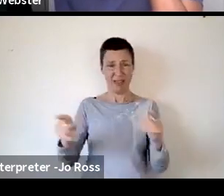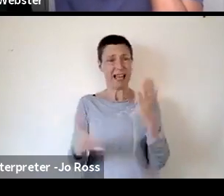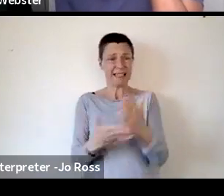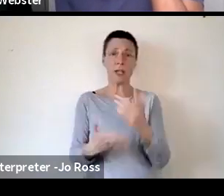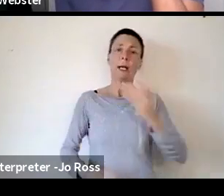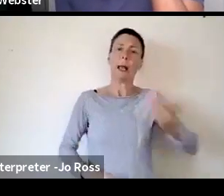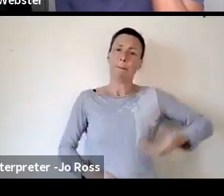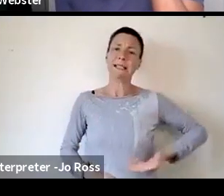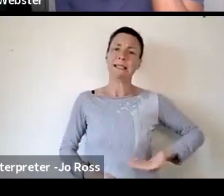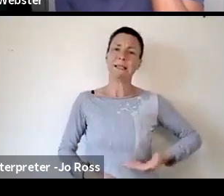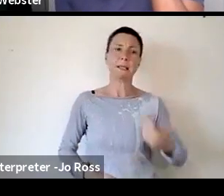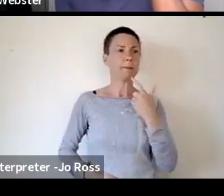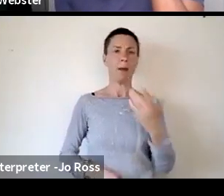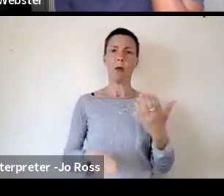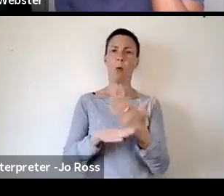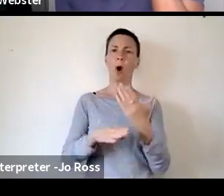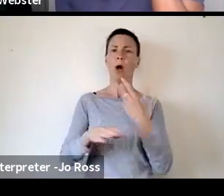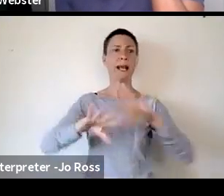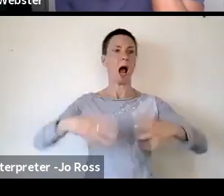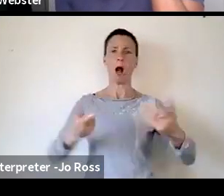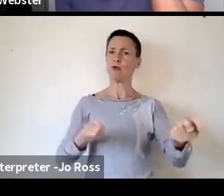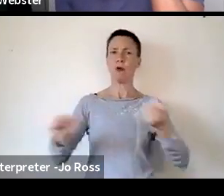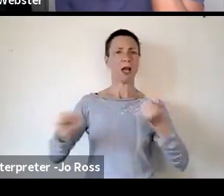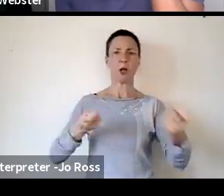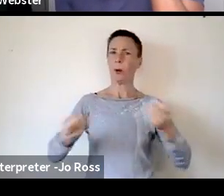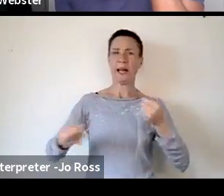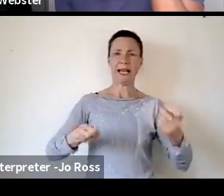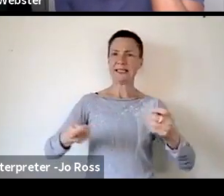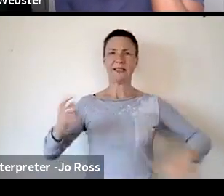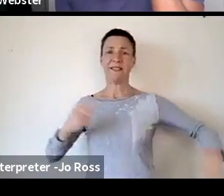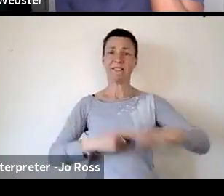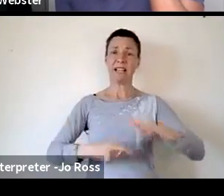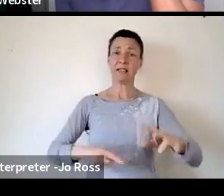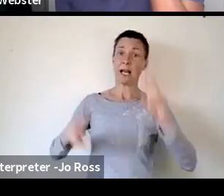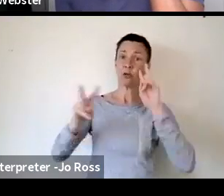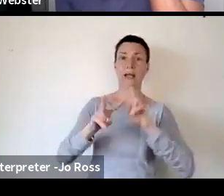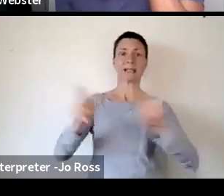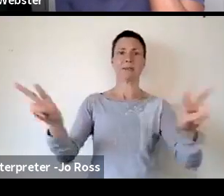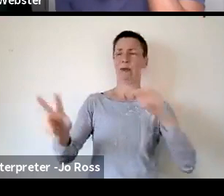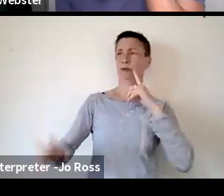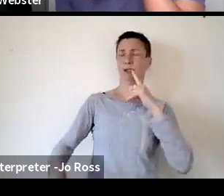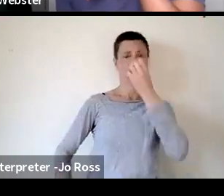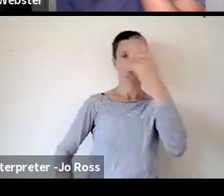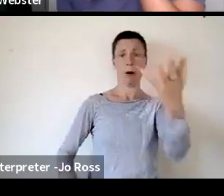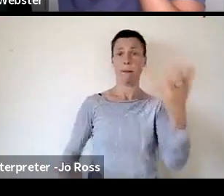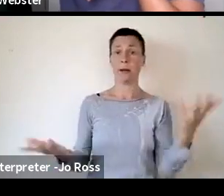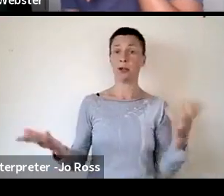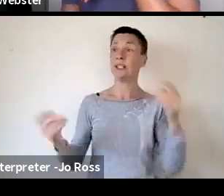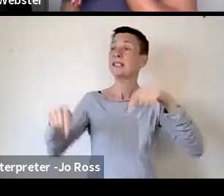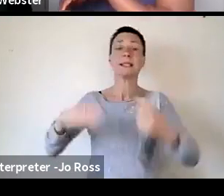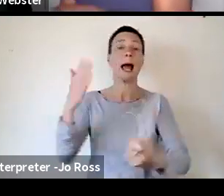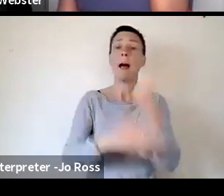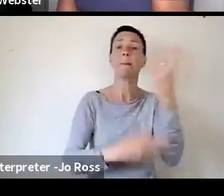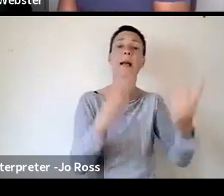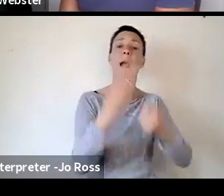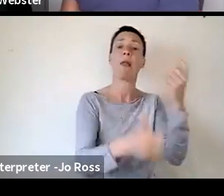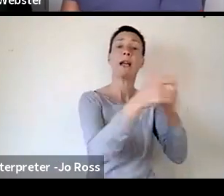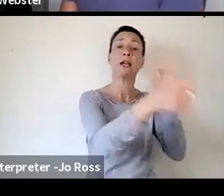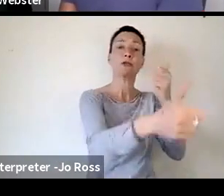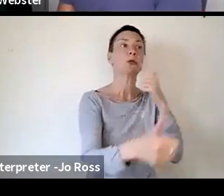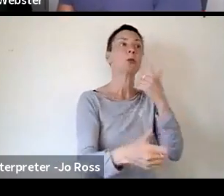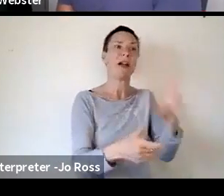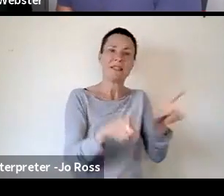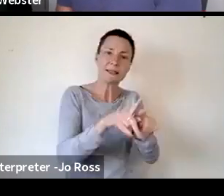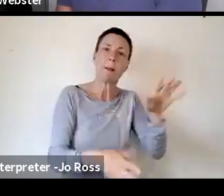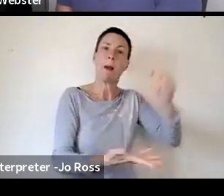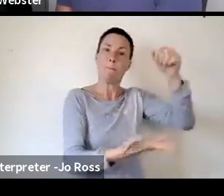they are operating in a largely unregulated field, and transparency is rubbish. It doesn't happen this way in other industries which work with the same budgets